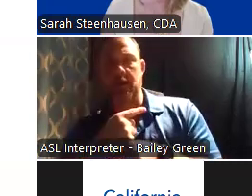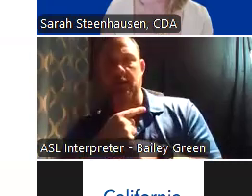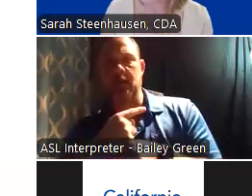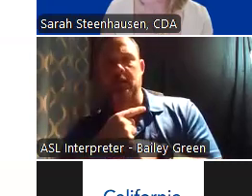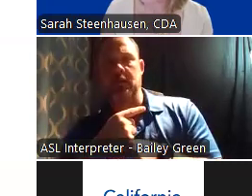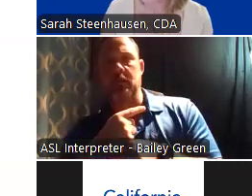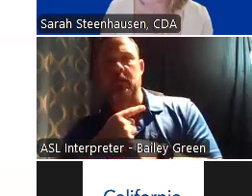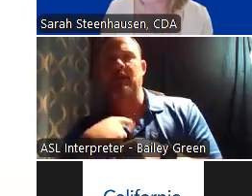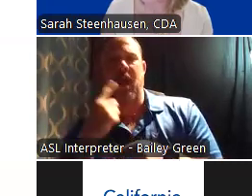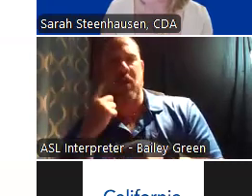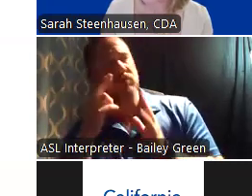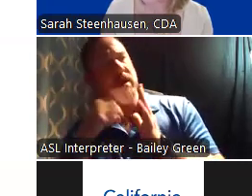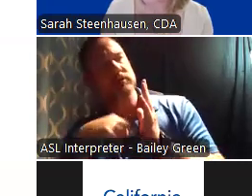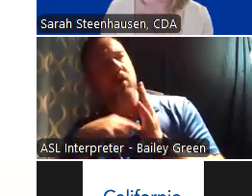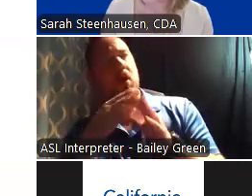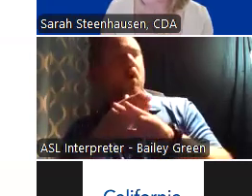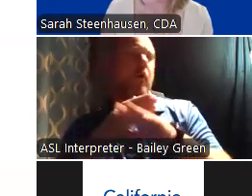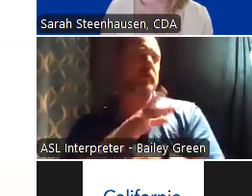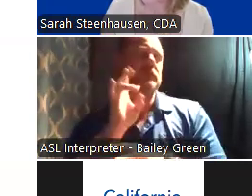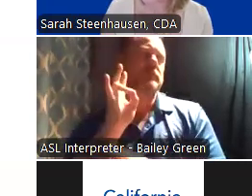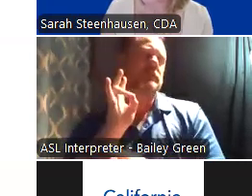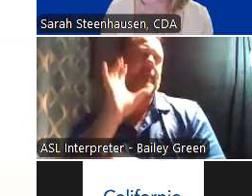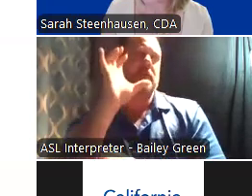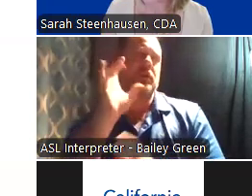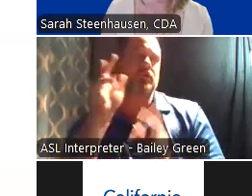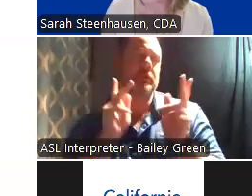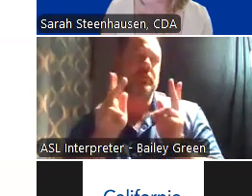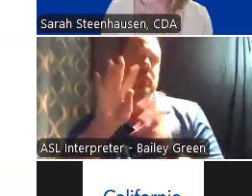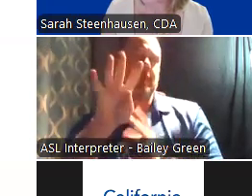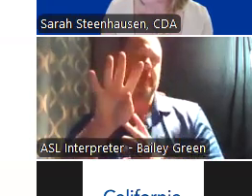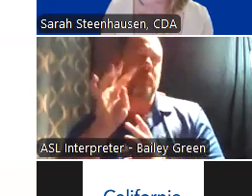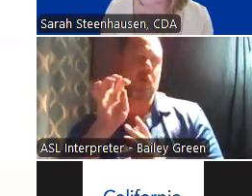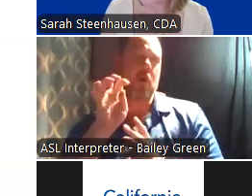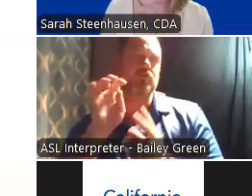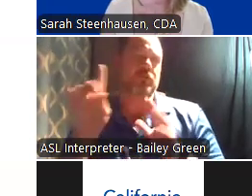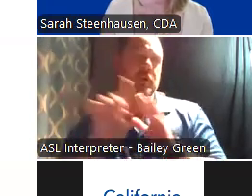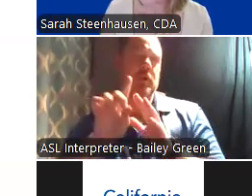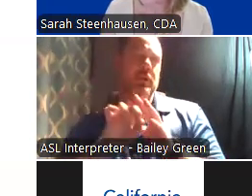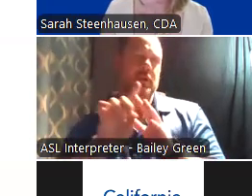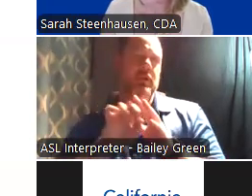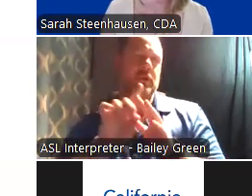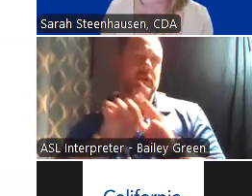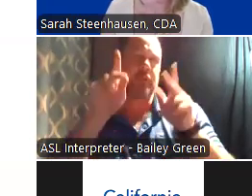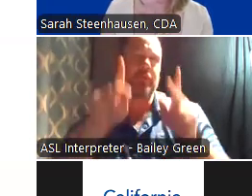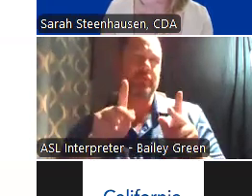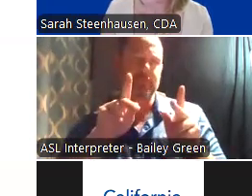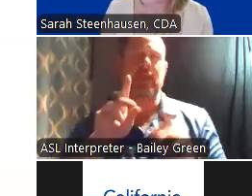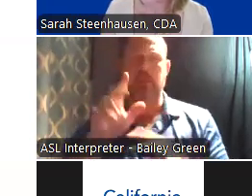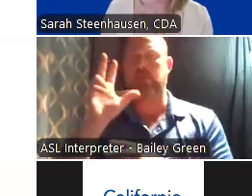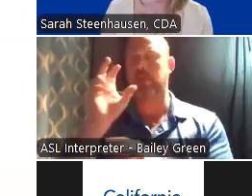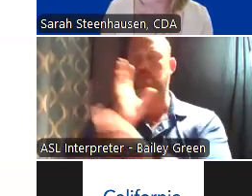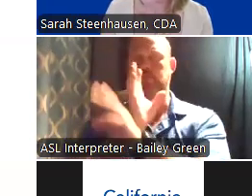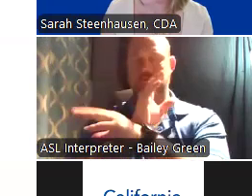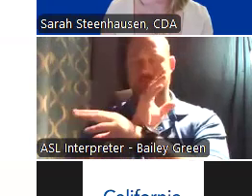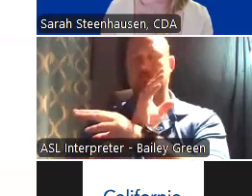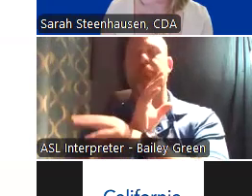registration numbers. We're looking at over 700 people, 400 attending in person with over 300 attending online.